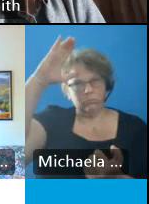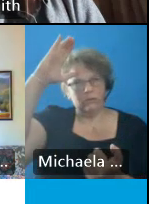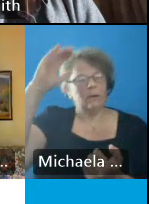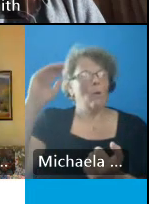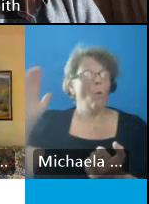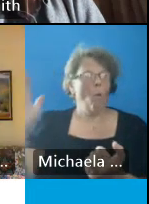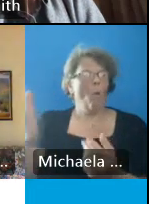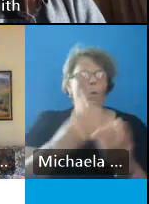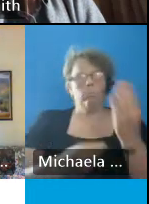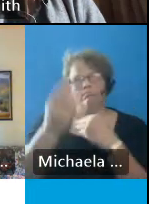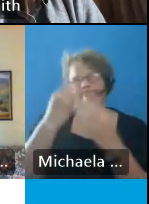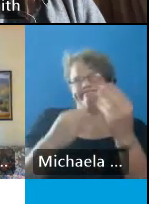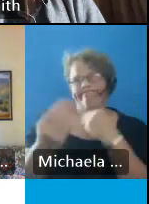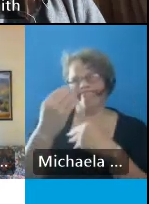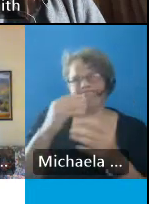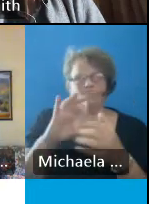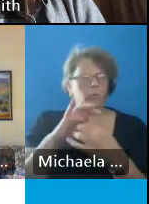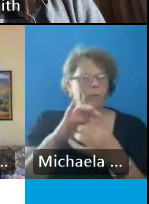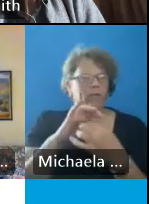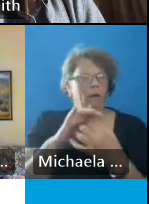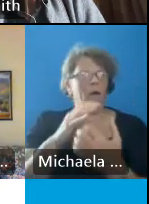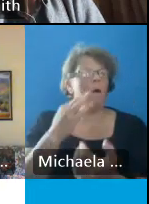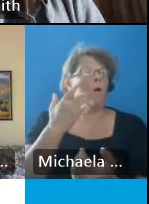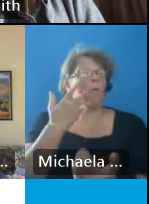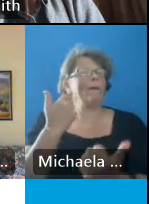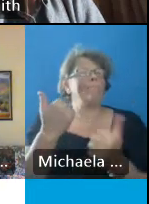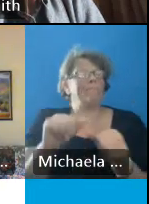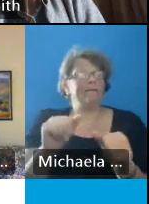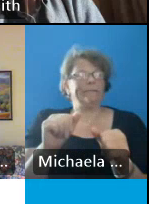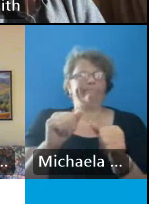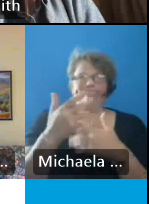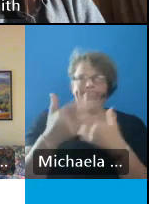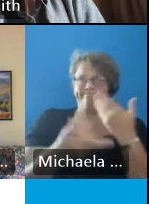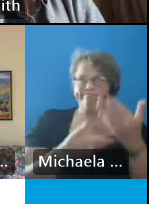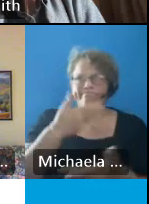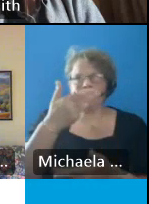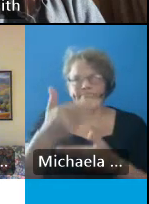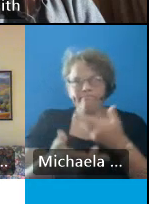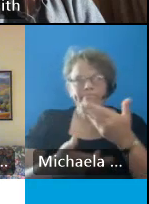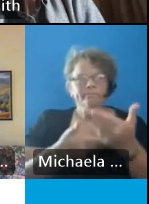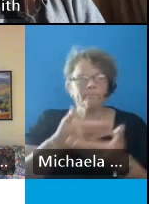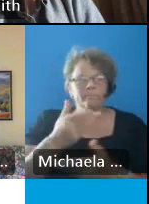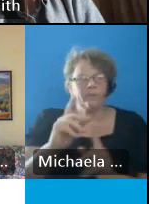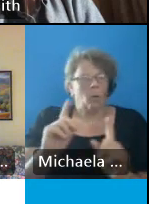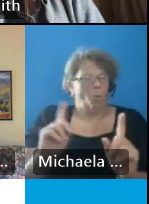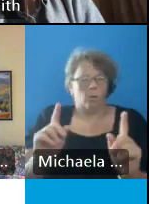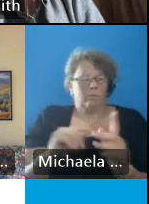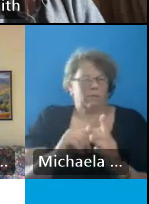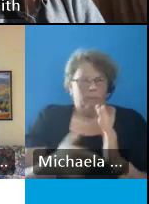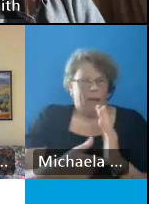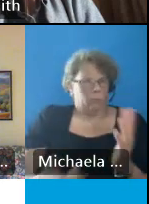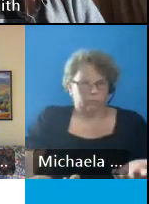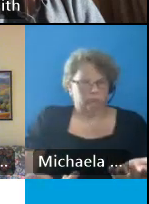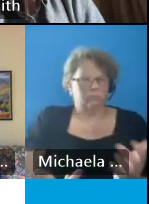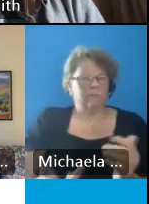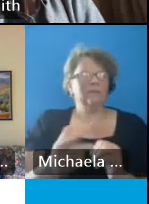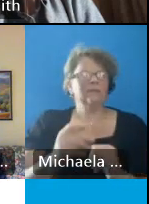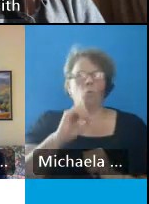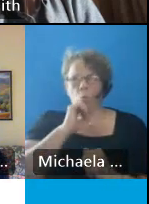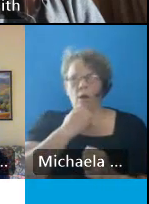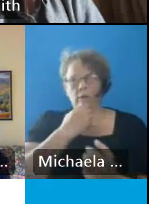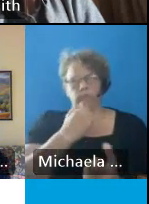together. And then, once we've done that outline, talk to you a little bit about what this thing is all about. Be great then, as I say,